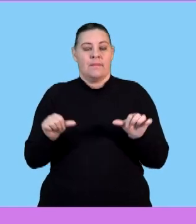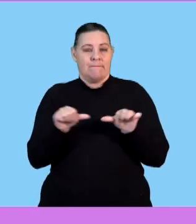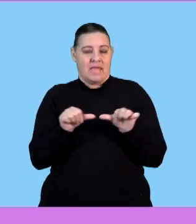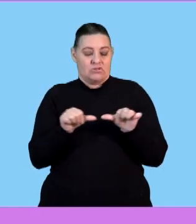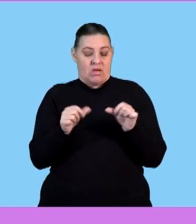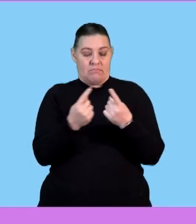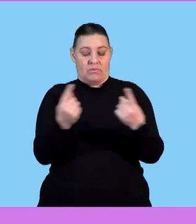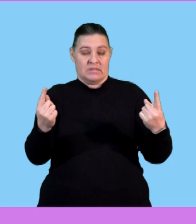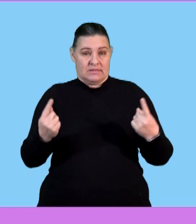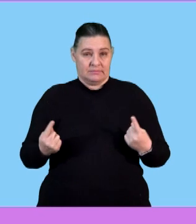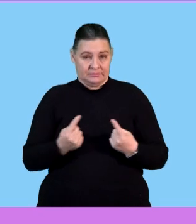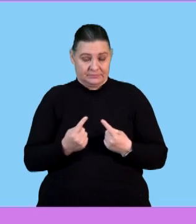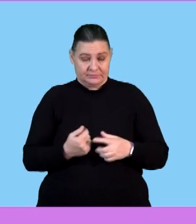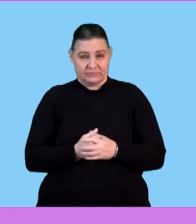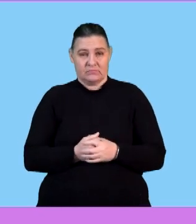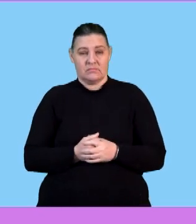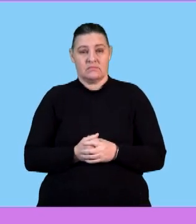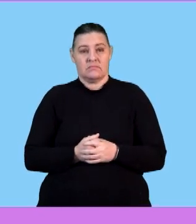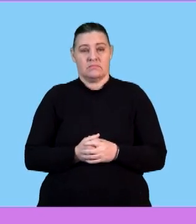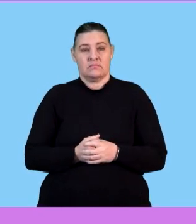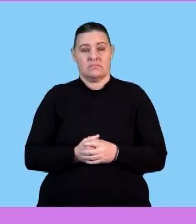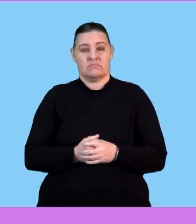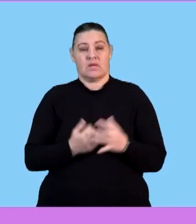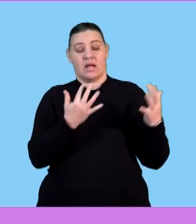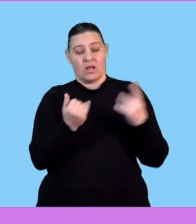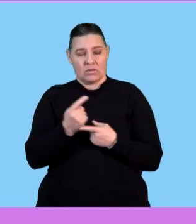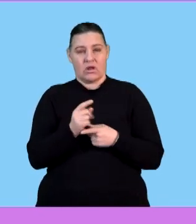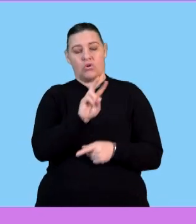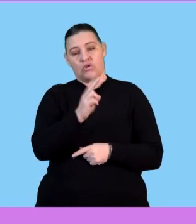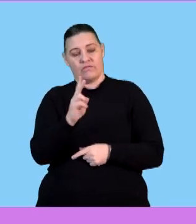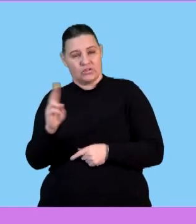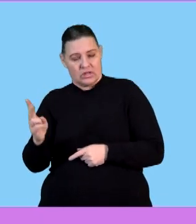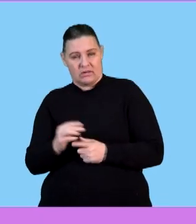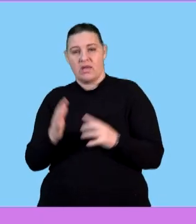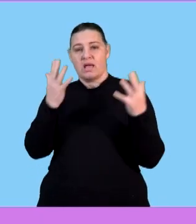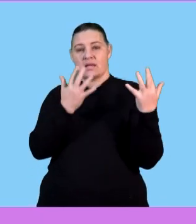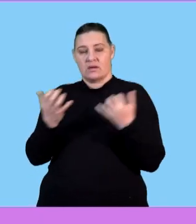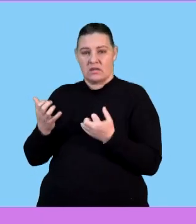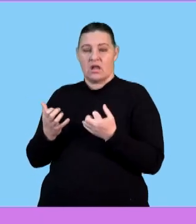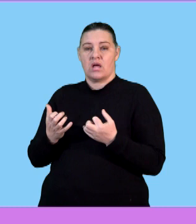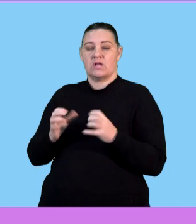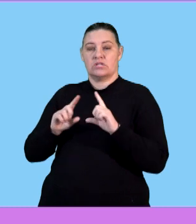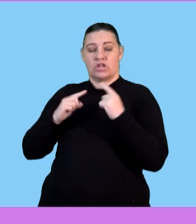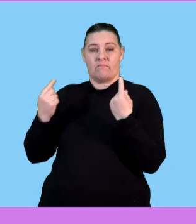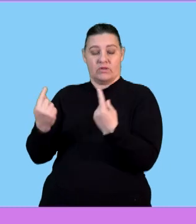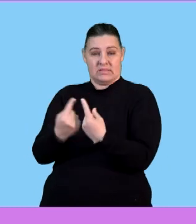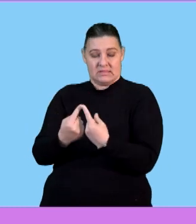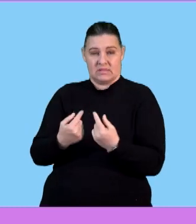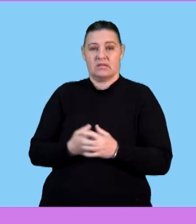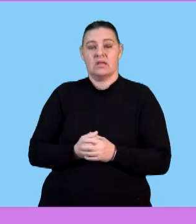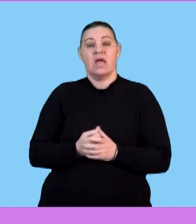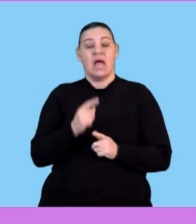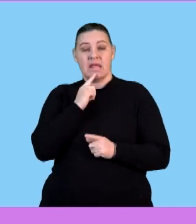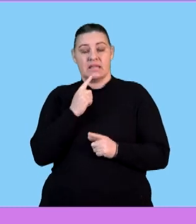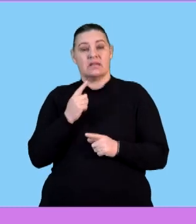measuring perimeter. There it is. We'll go to calculate perimeter, go to conversions, calculate circumference, and we'll end off